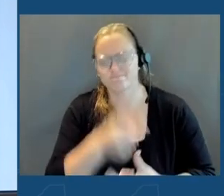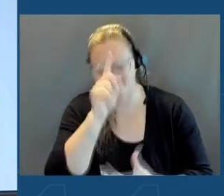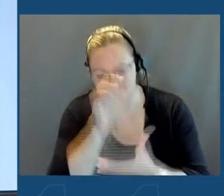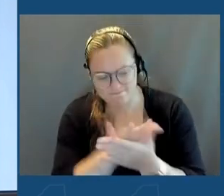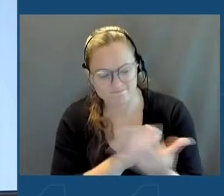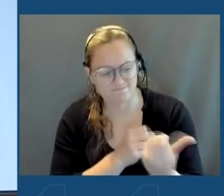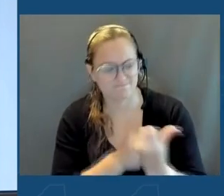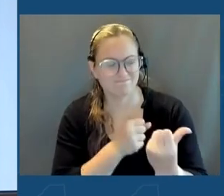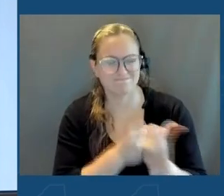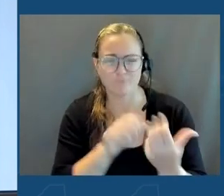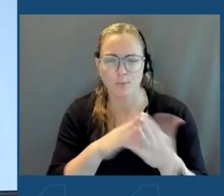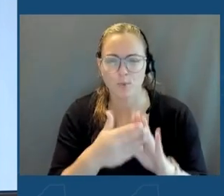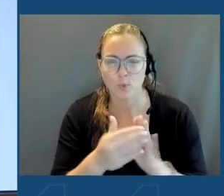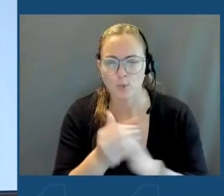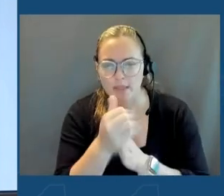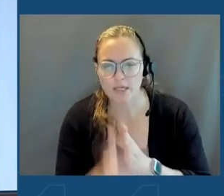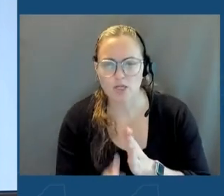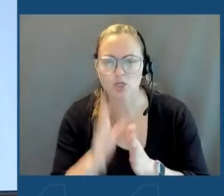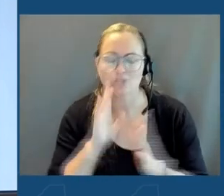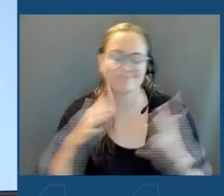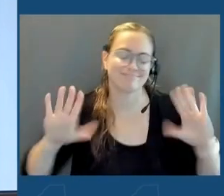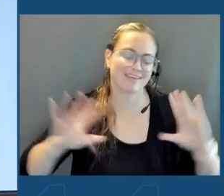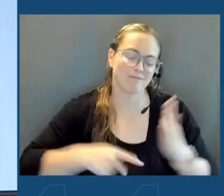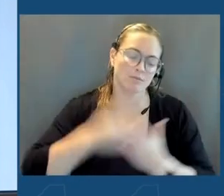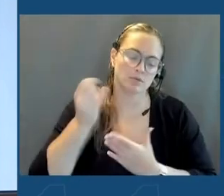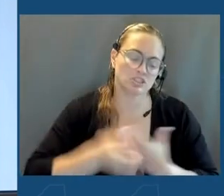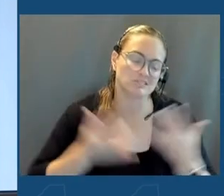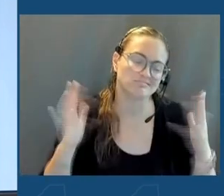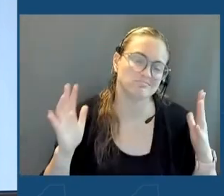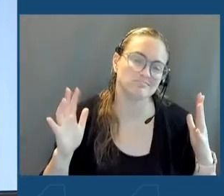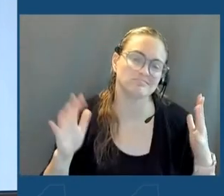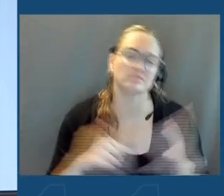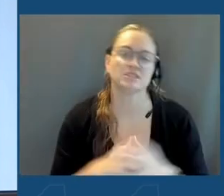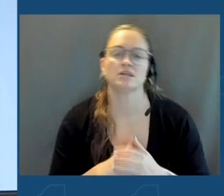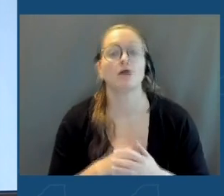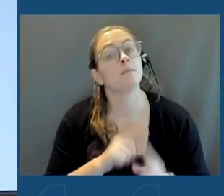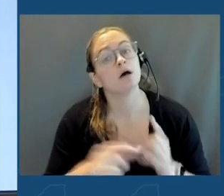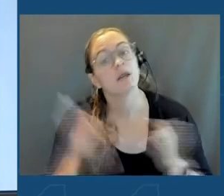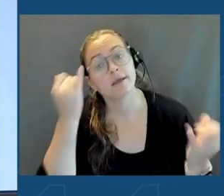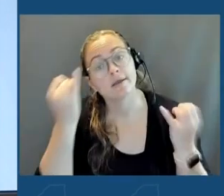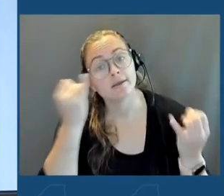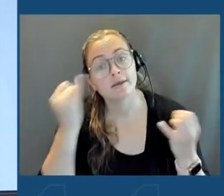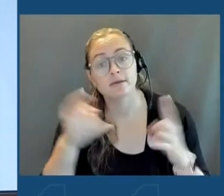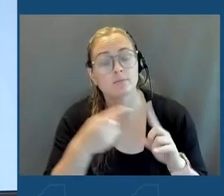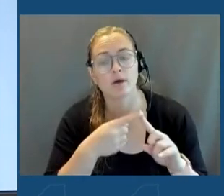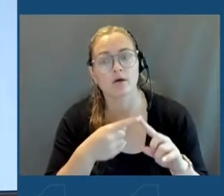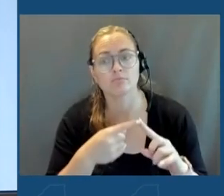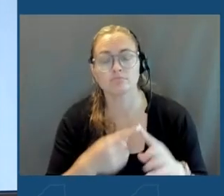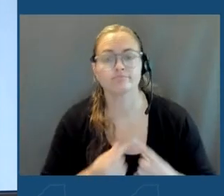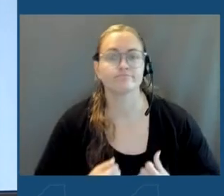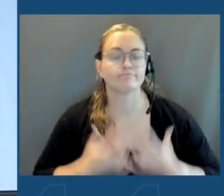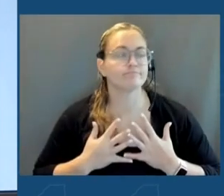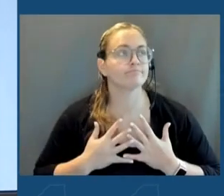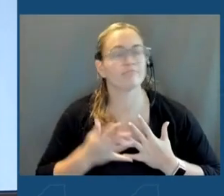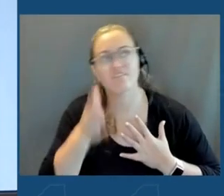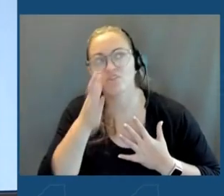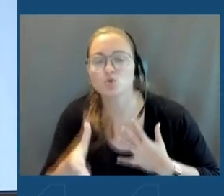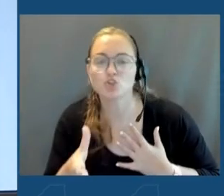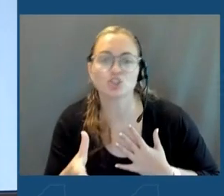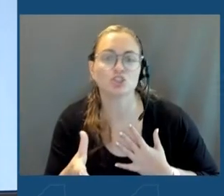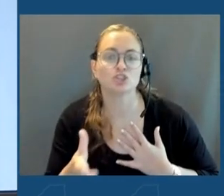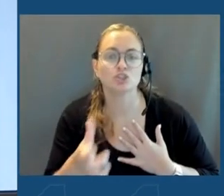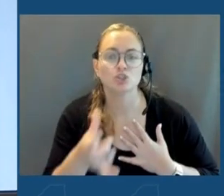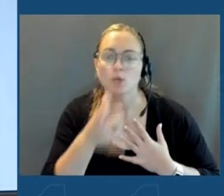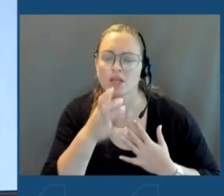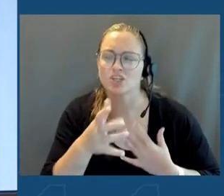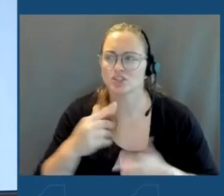seeing here, might have given up on some of these projects. But you had ideas about what a vibrant future could be, something that you didn't inherit